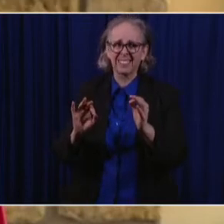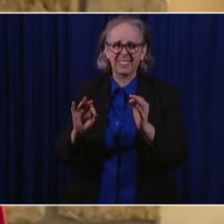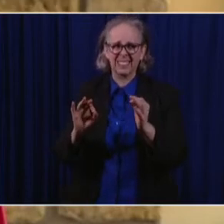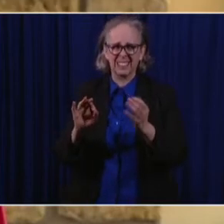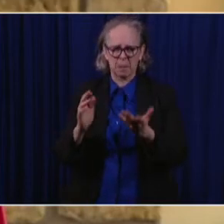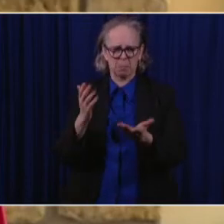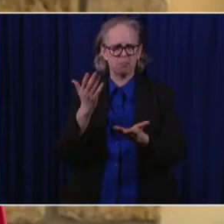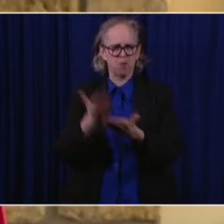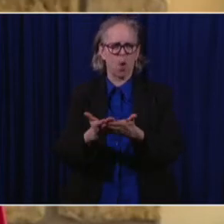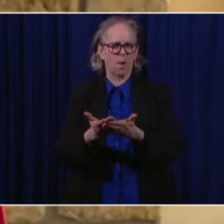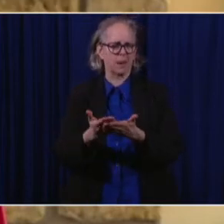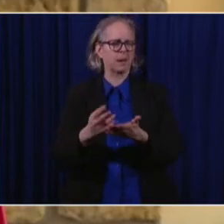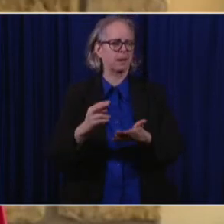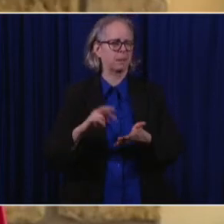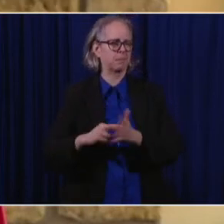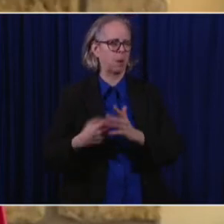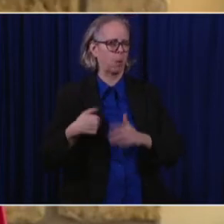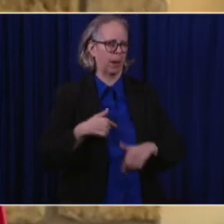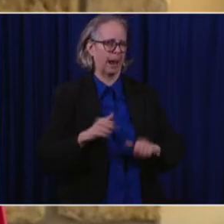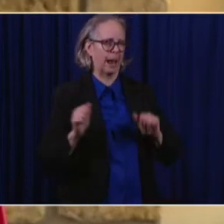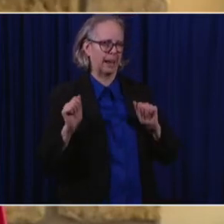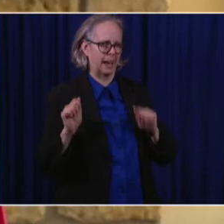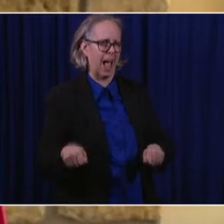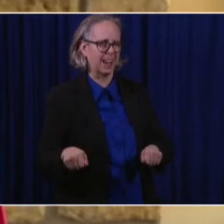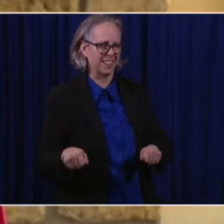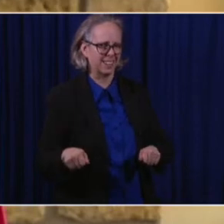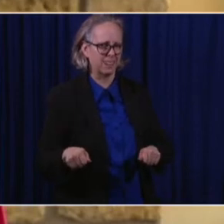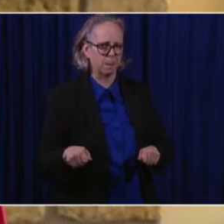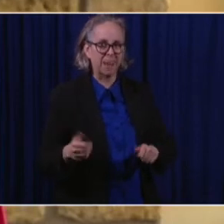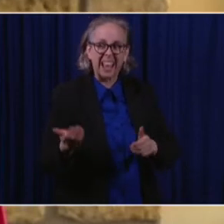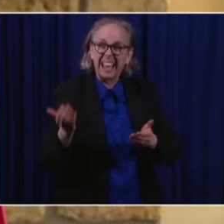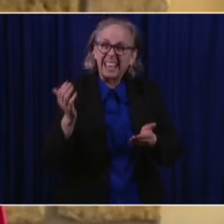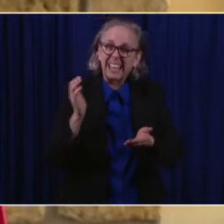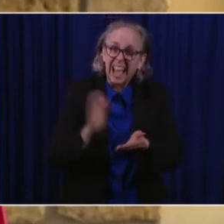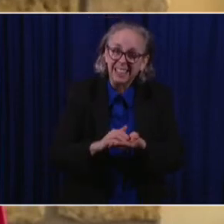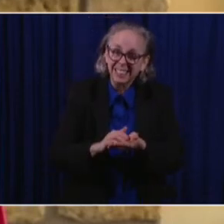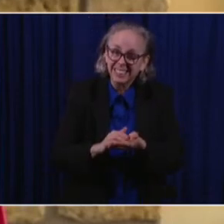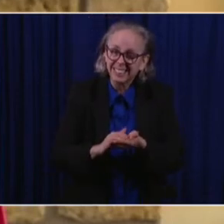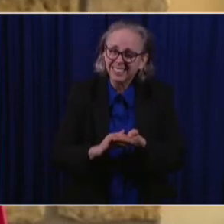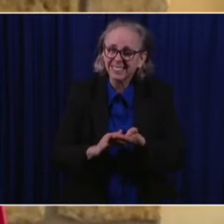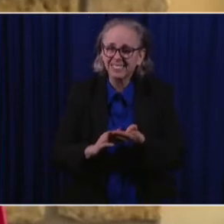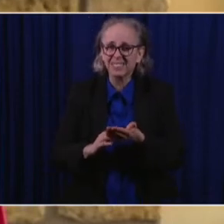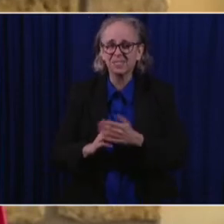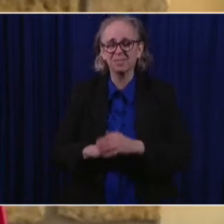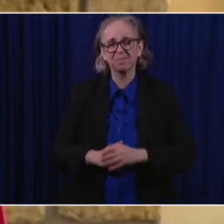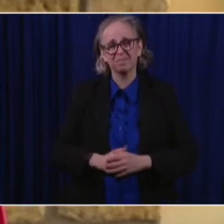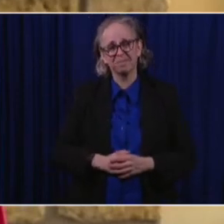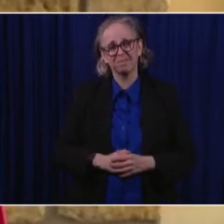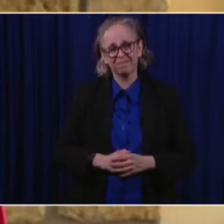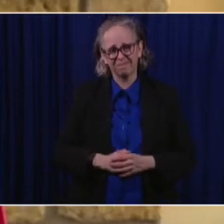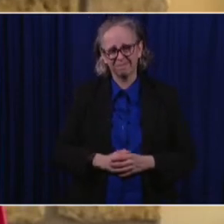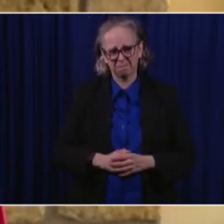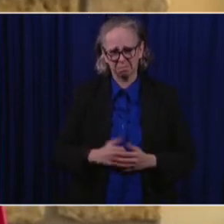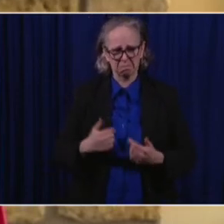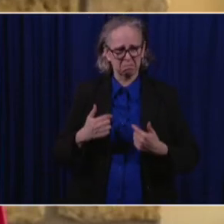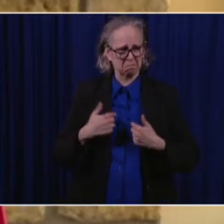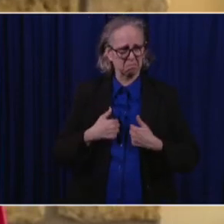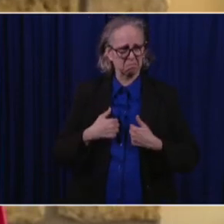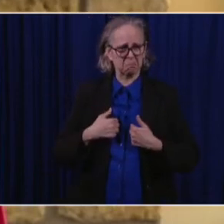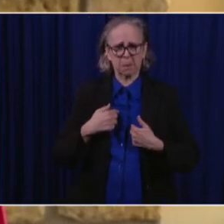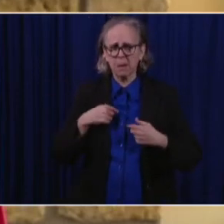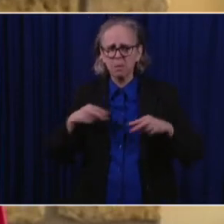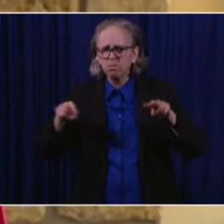spread. So we can do this again. I feel better what I'm seeing as far as people are starting to really focus on